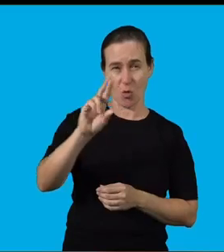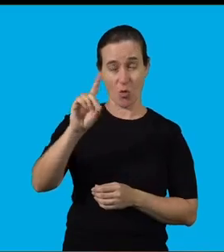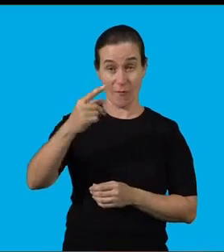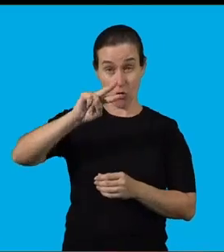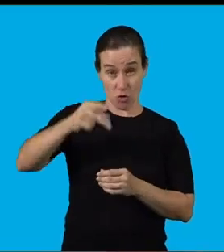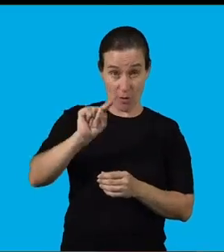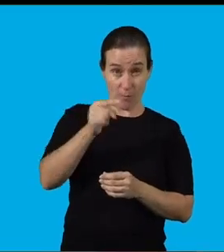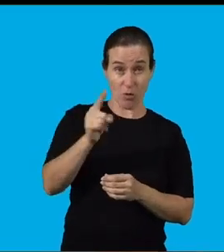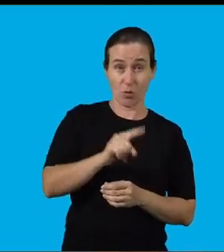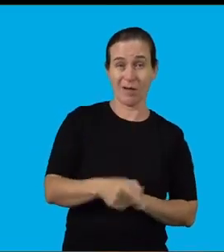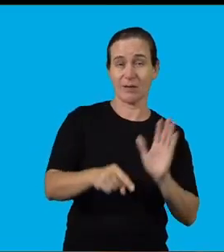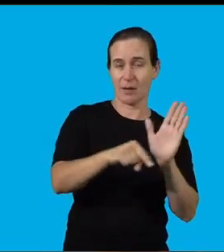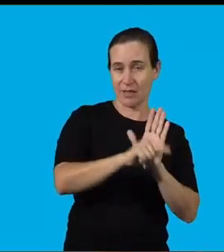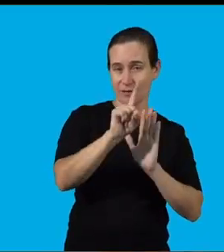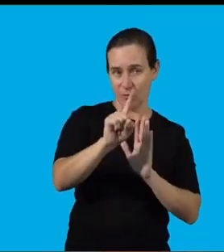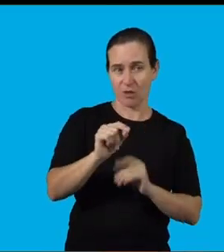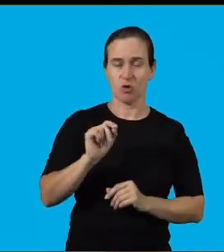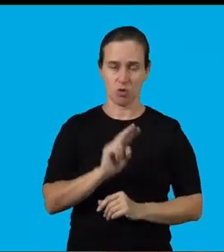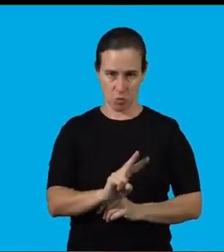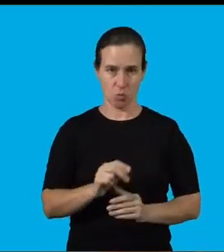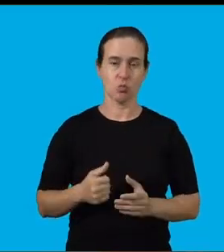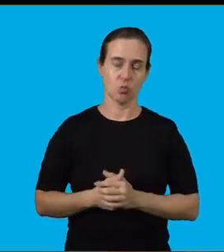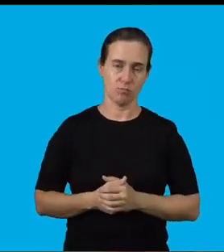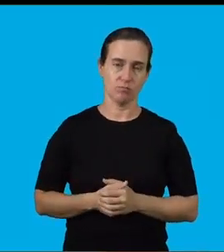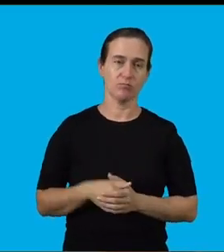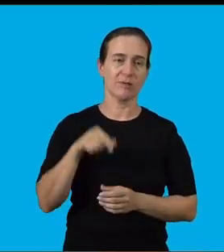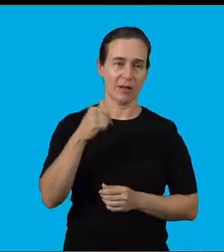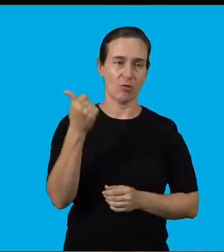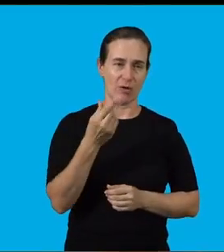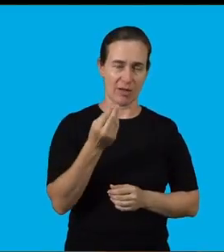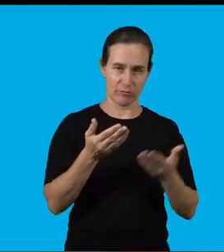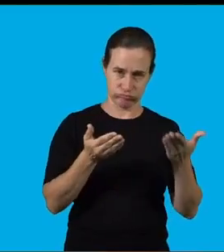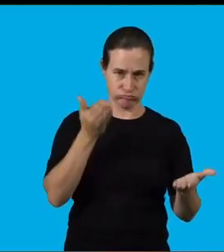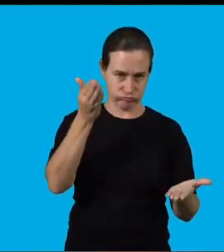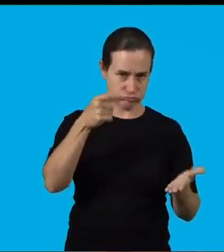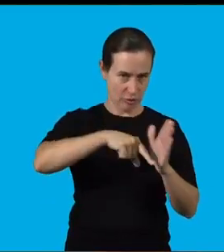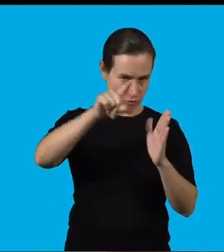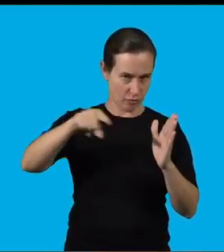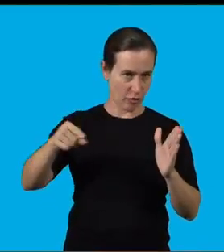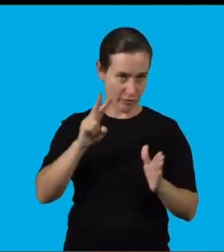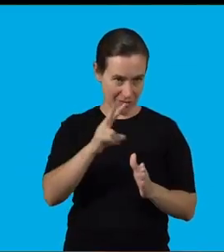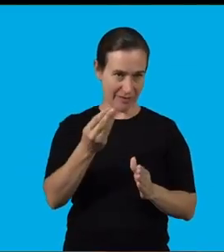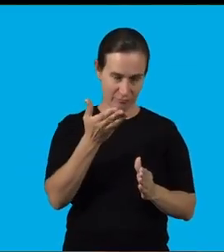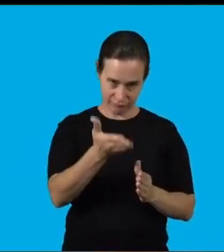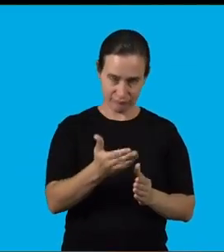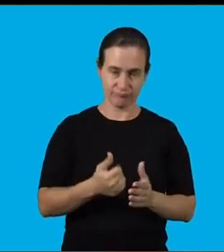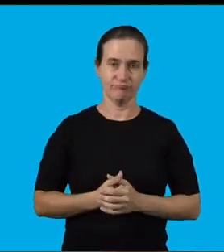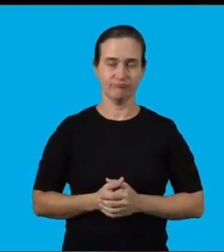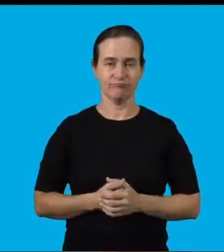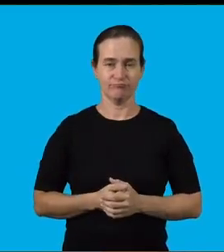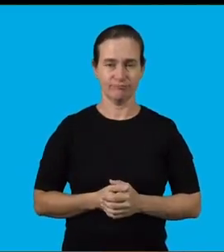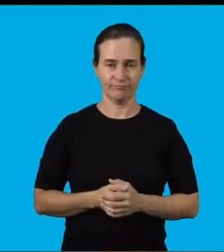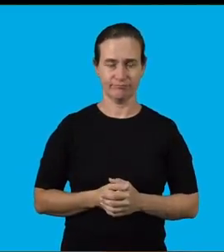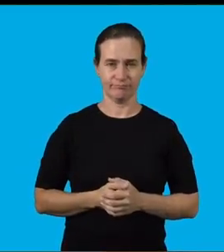are minus 1 and 2, and then those are obviously sketched, put into the sketch for you. You can see all the information that they've given you